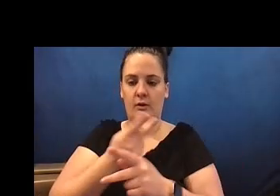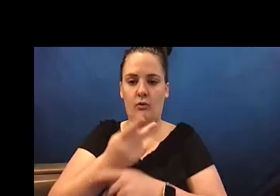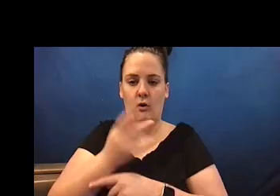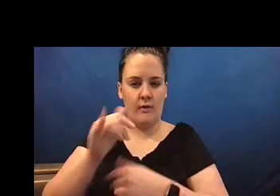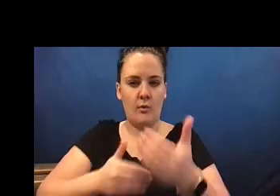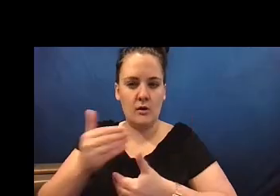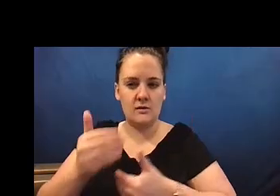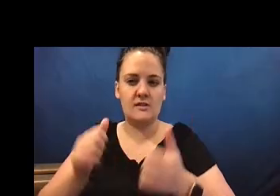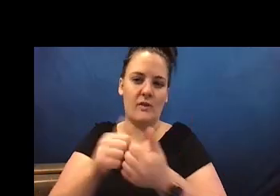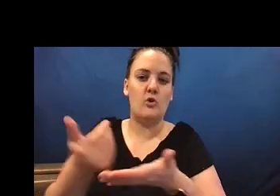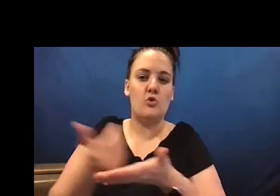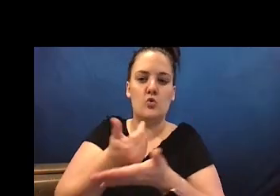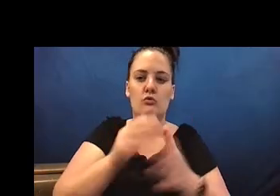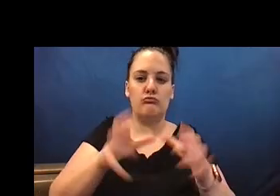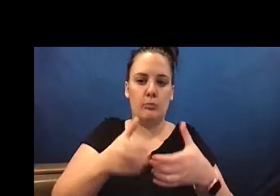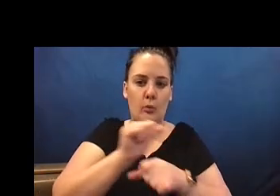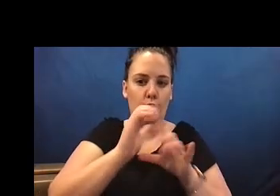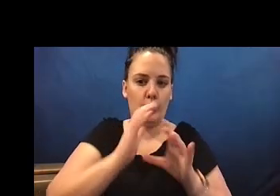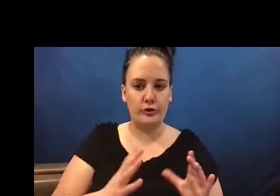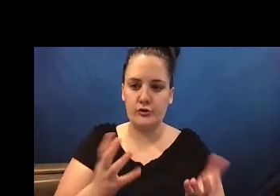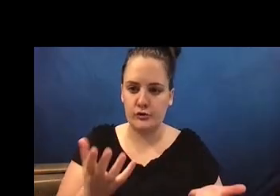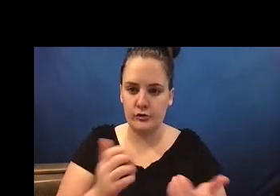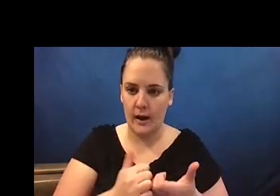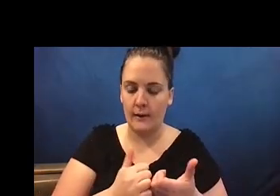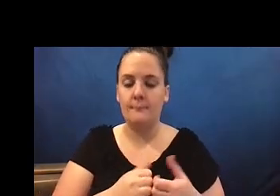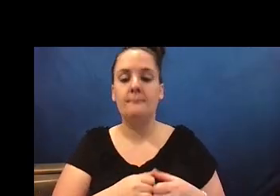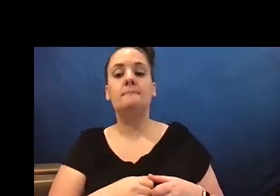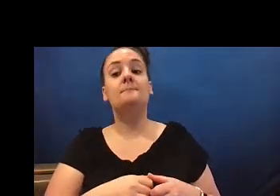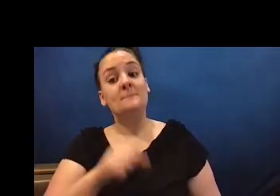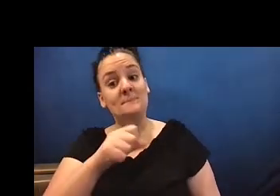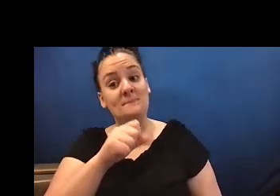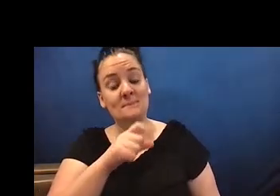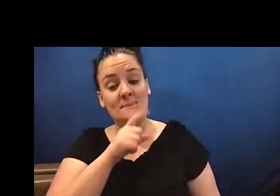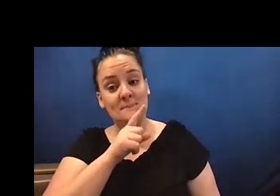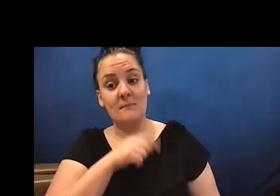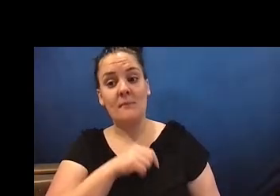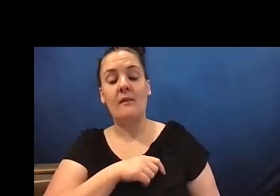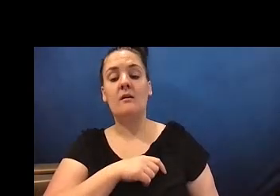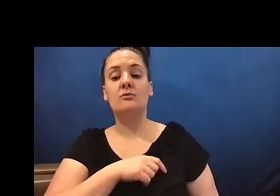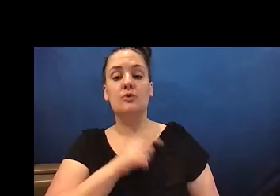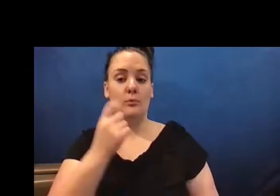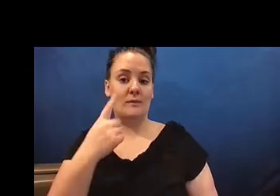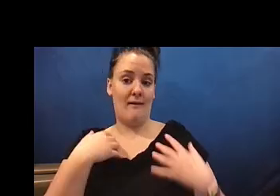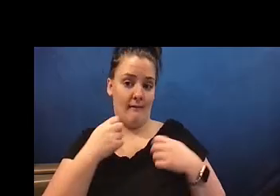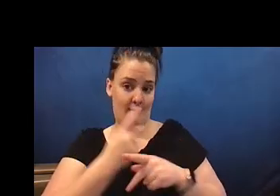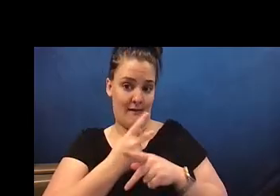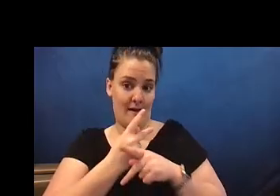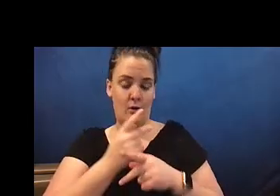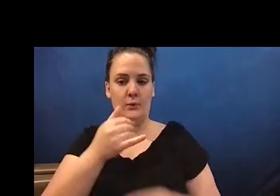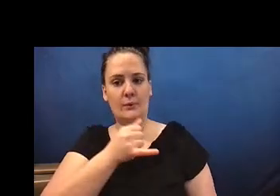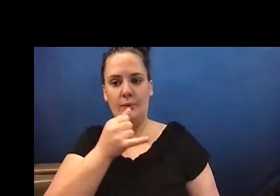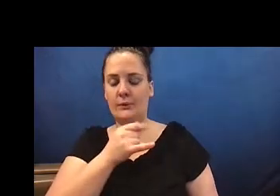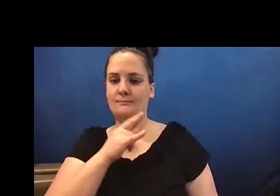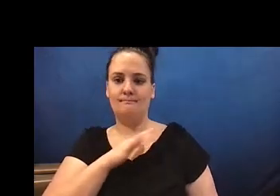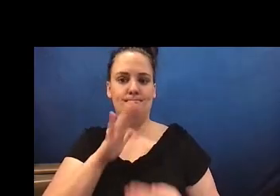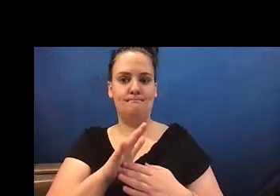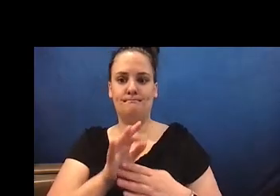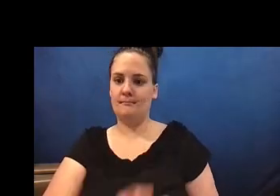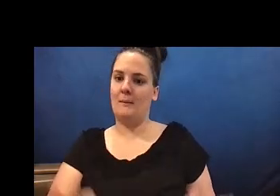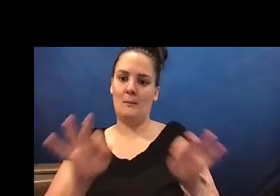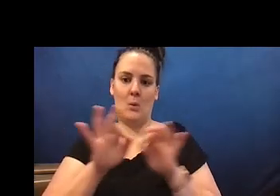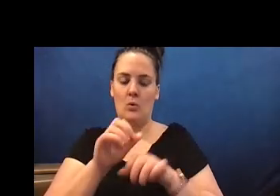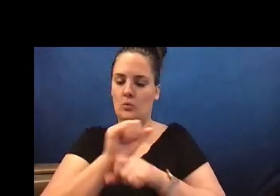thoughts. Yeah, and in healthcare, we have no greater asset. There's nothing more